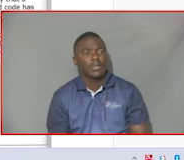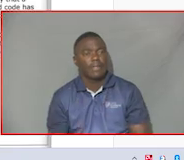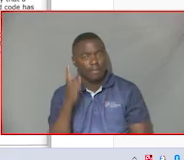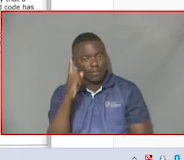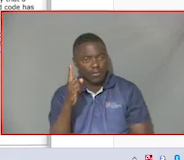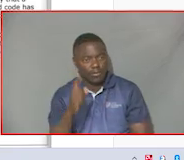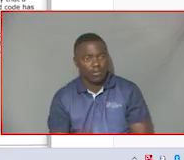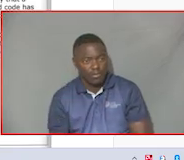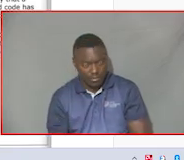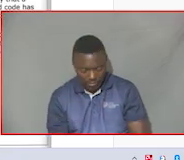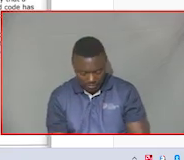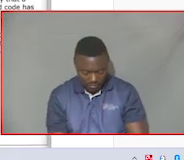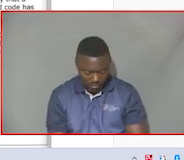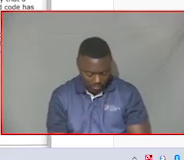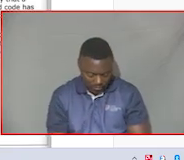1.